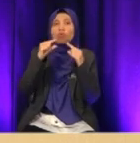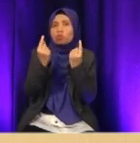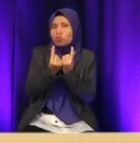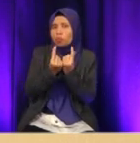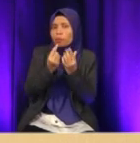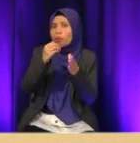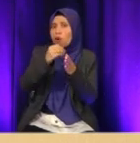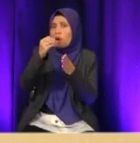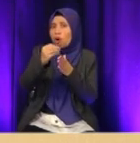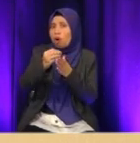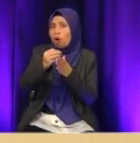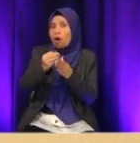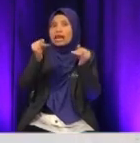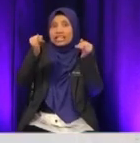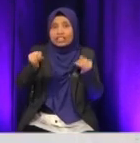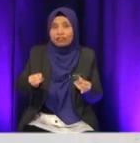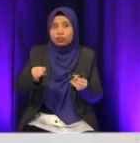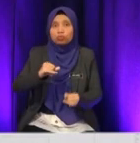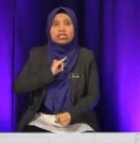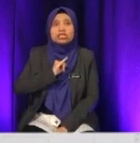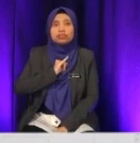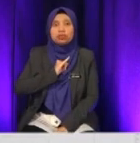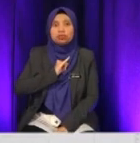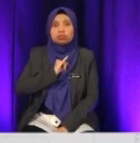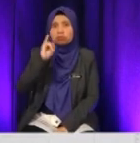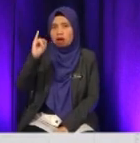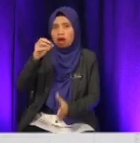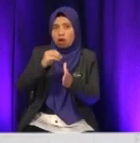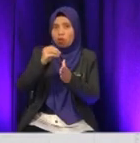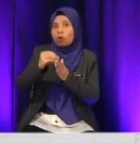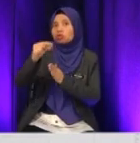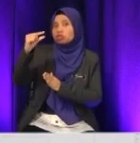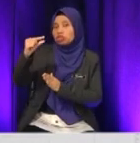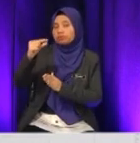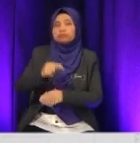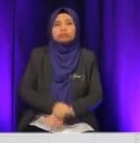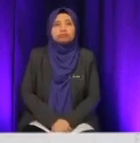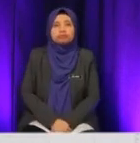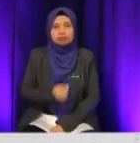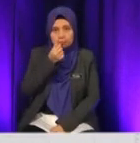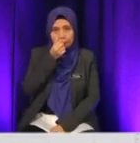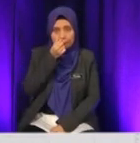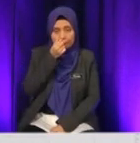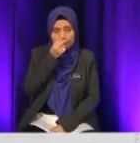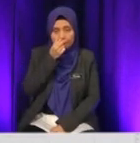individual volunteers? Show me your letter I or letter G. Pupils, is it I or